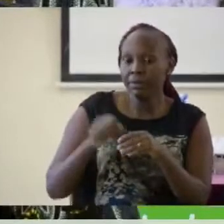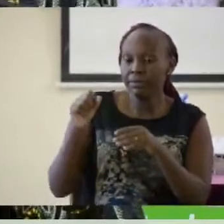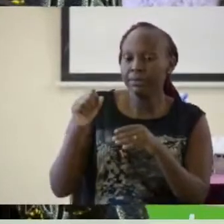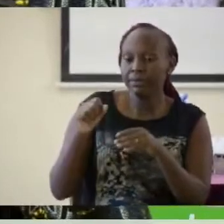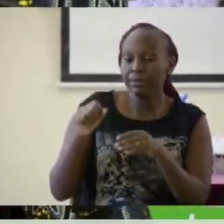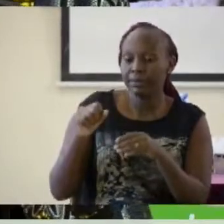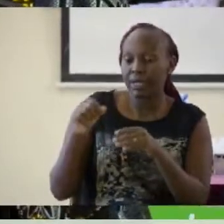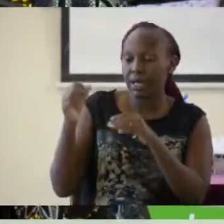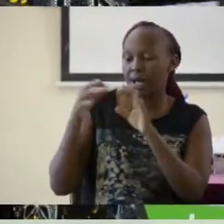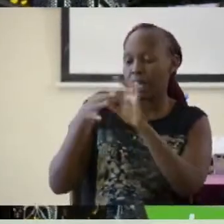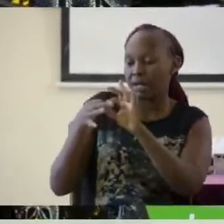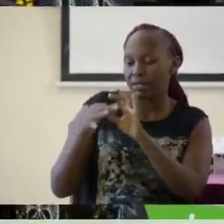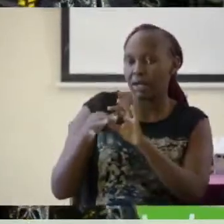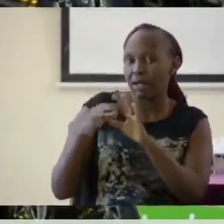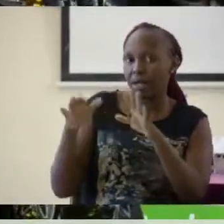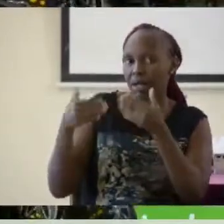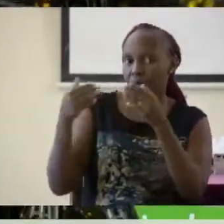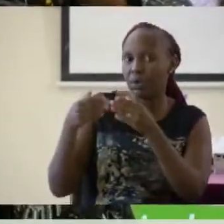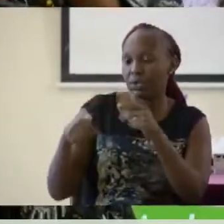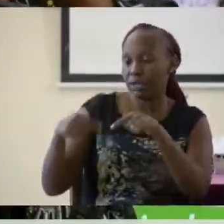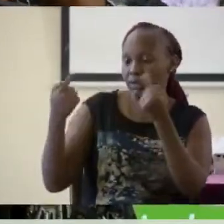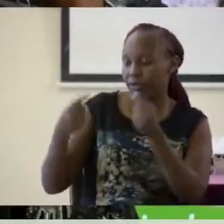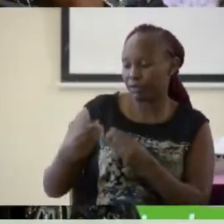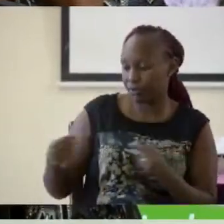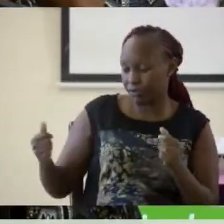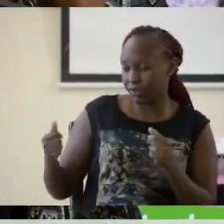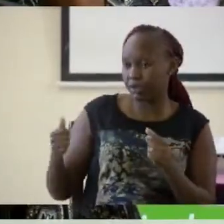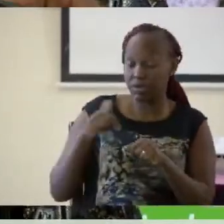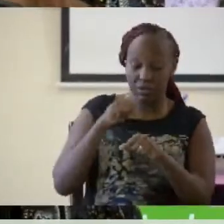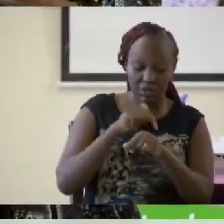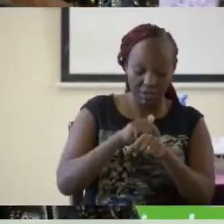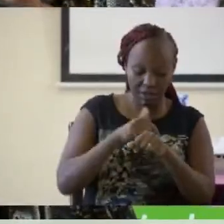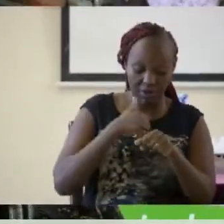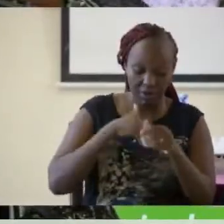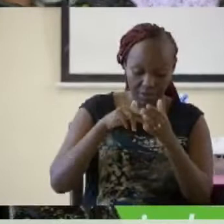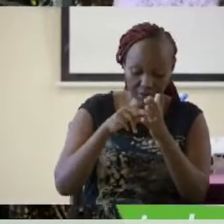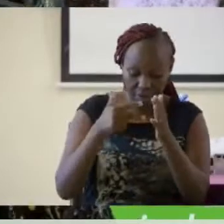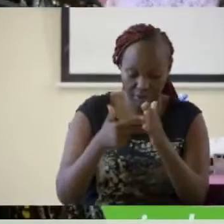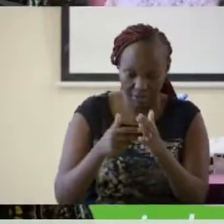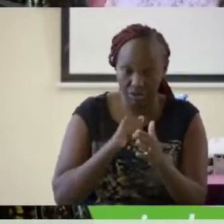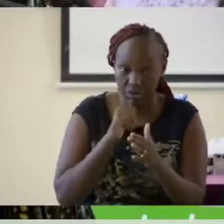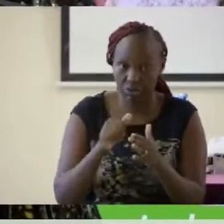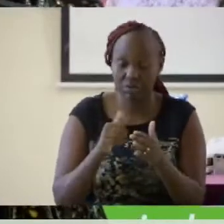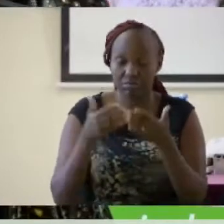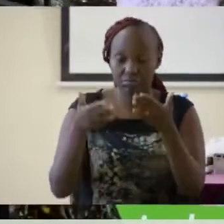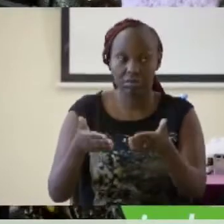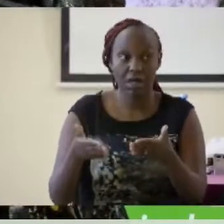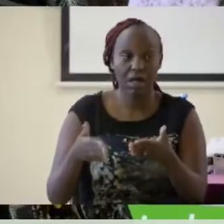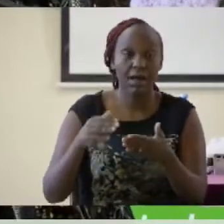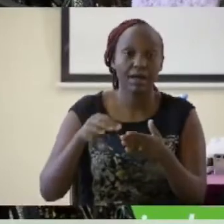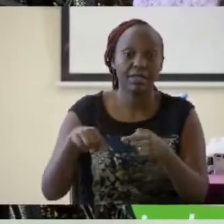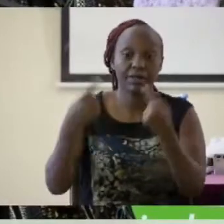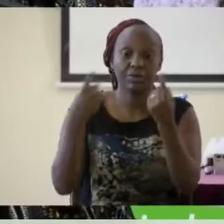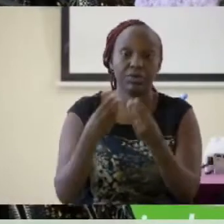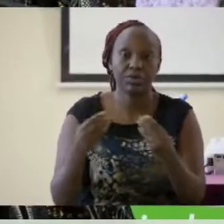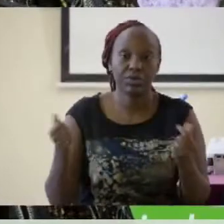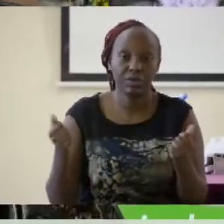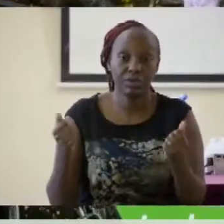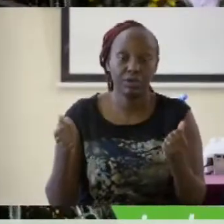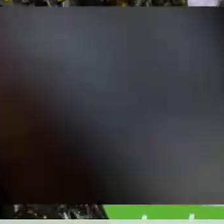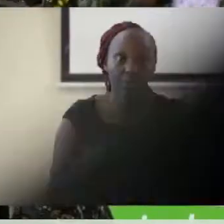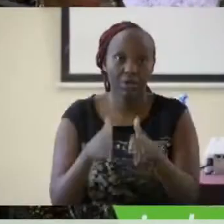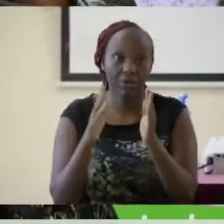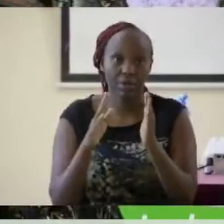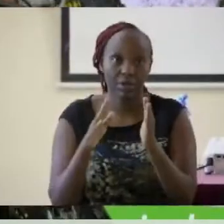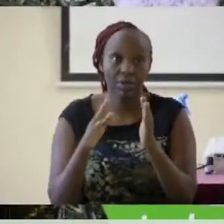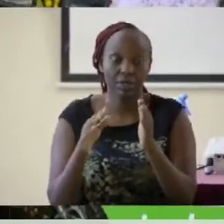to resolve disputes. But at the time we were doing this project, they did not exist as a dispute resolution mechanism.